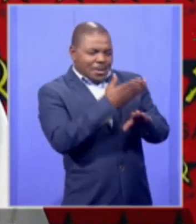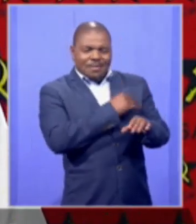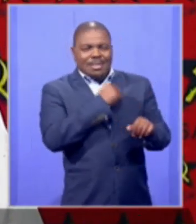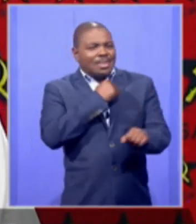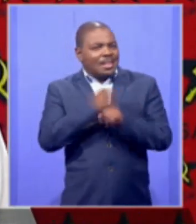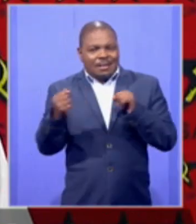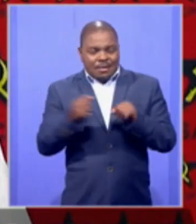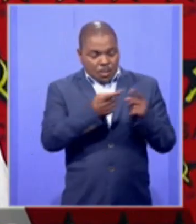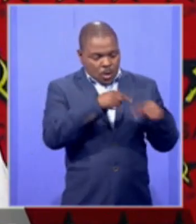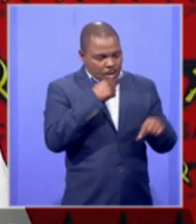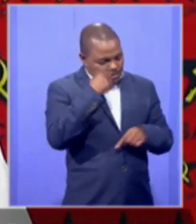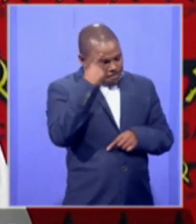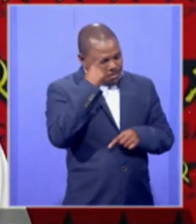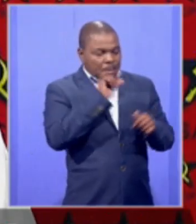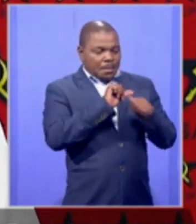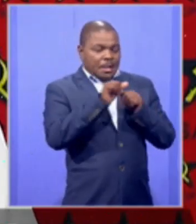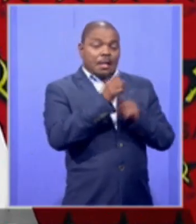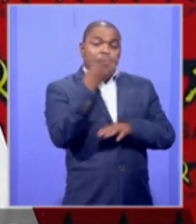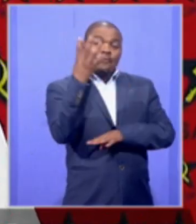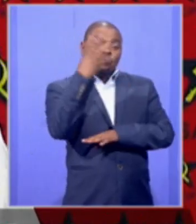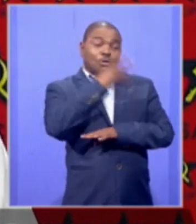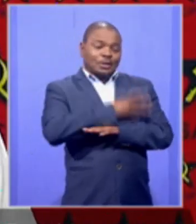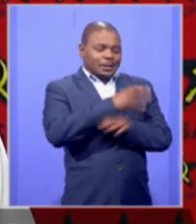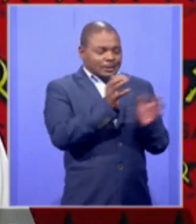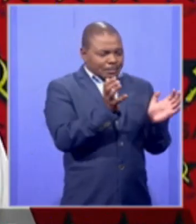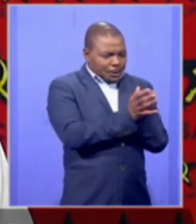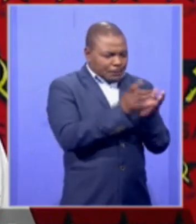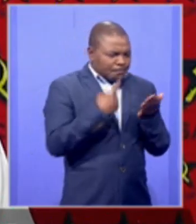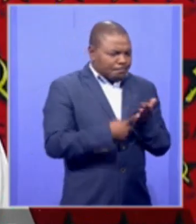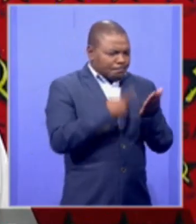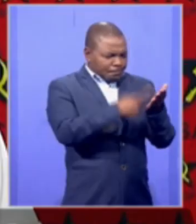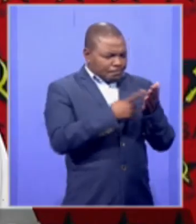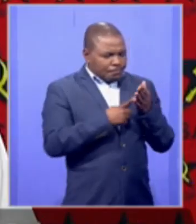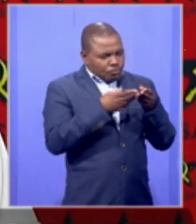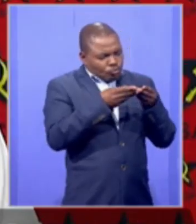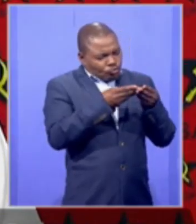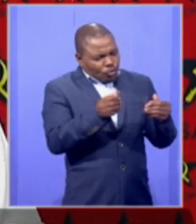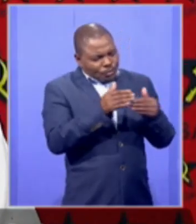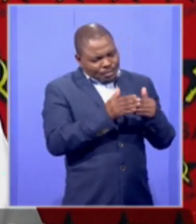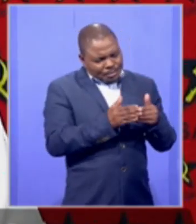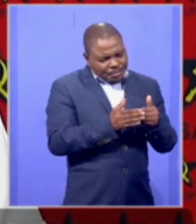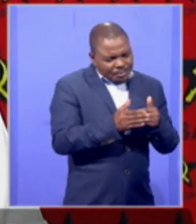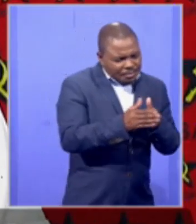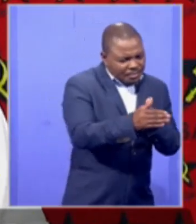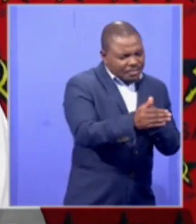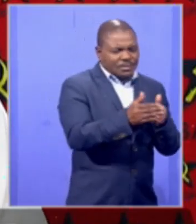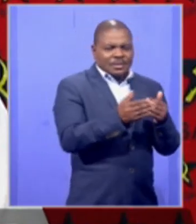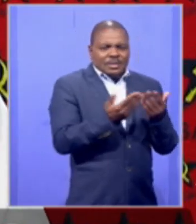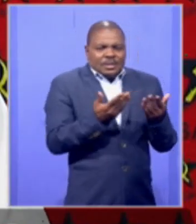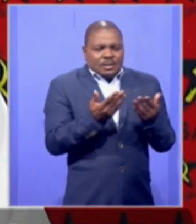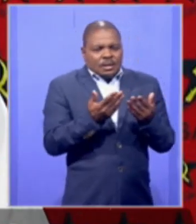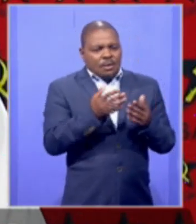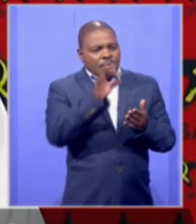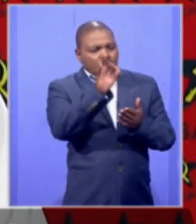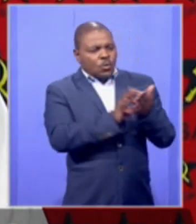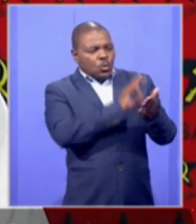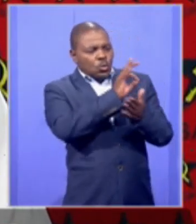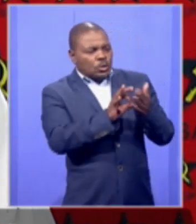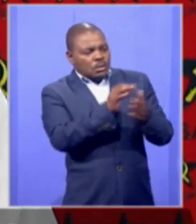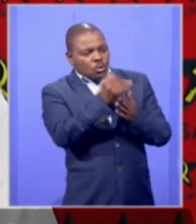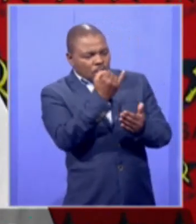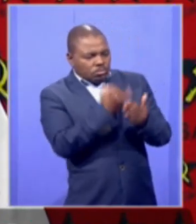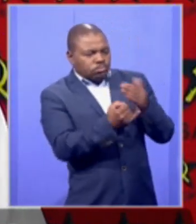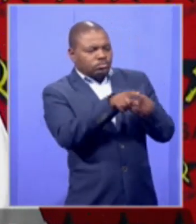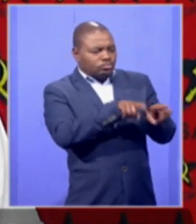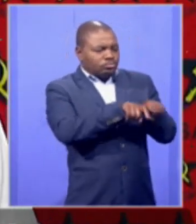mo matsatsing a mane a latelang go ka rarabolla gore go ya go pele ba tle go contesta jan